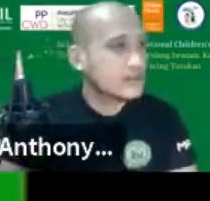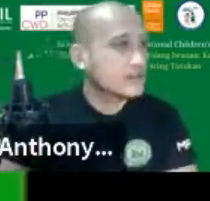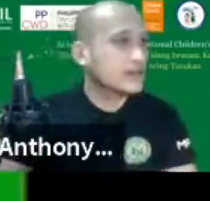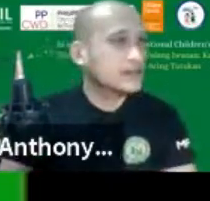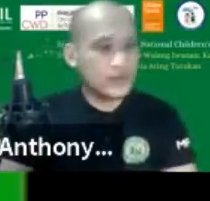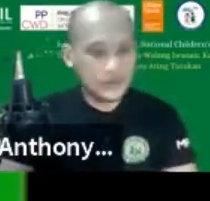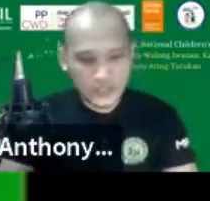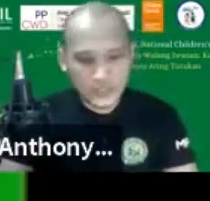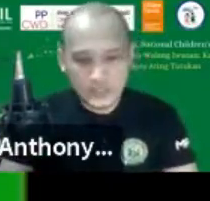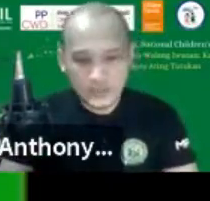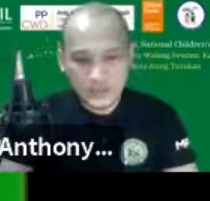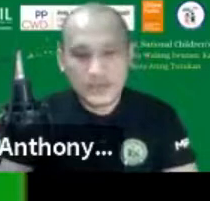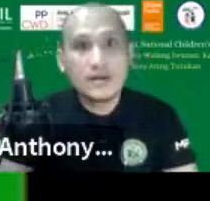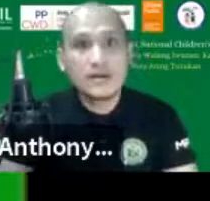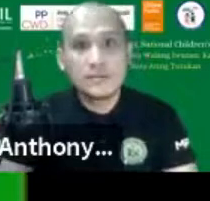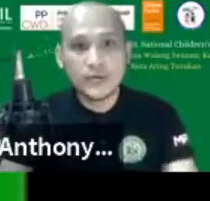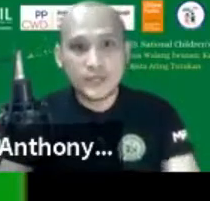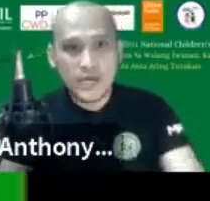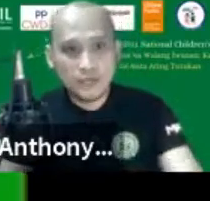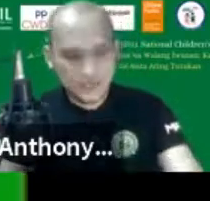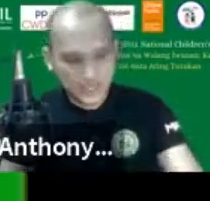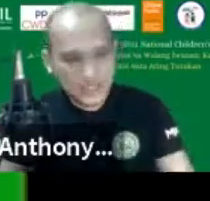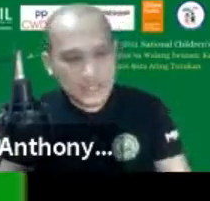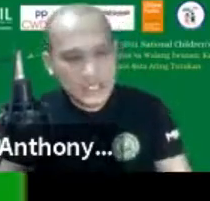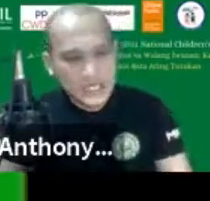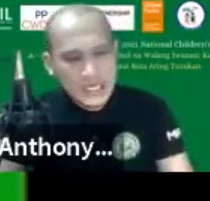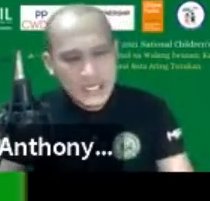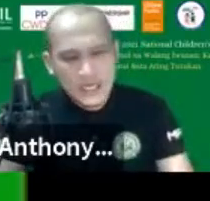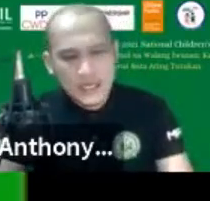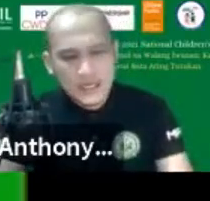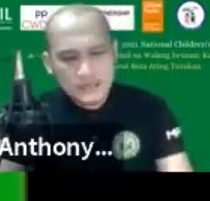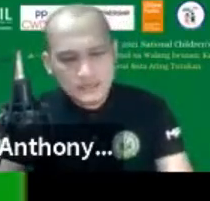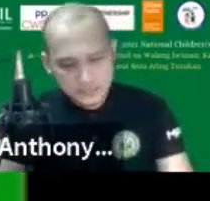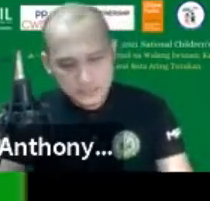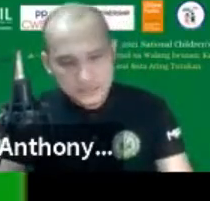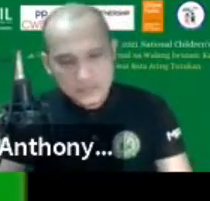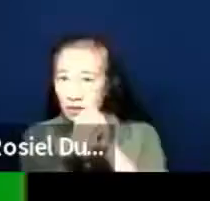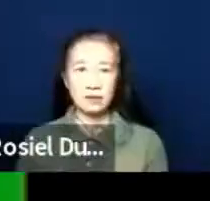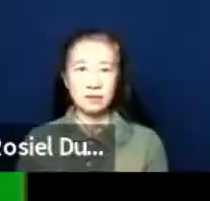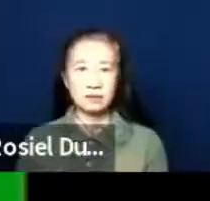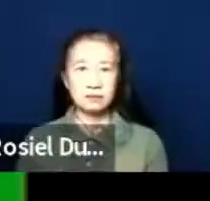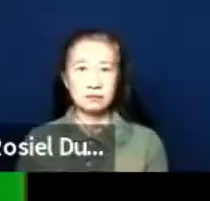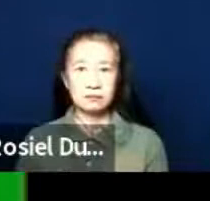All right, thank you for the monitor app. Okay,